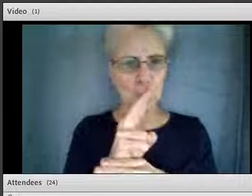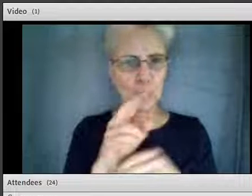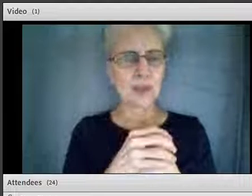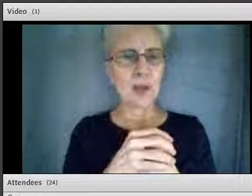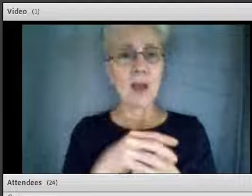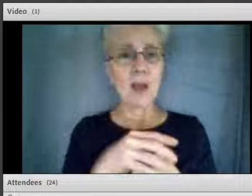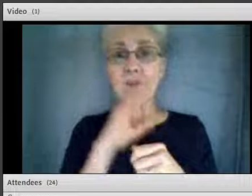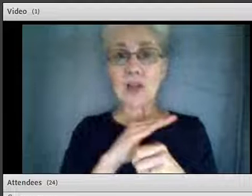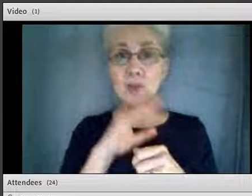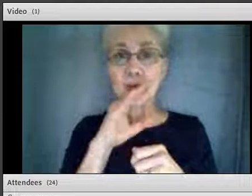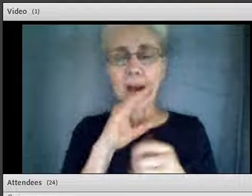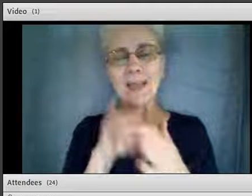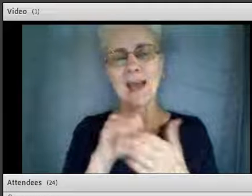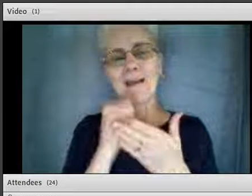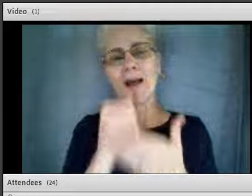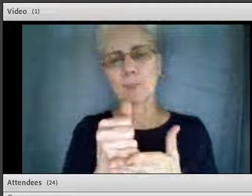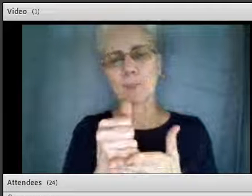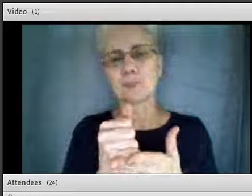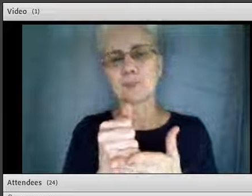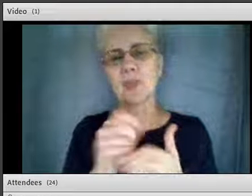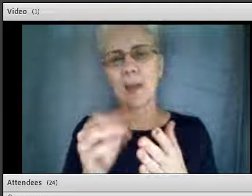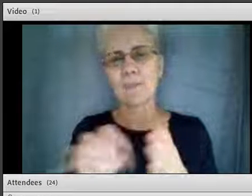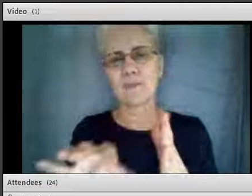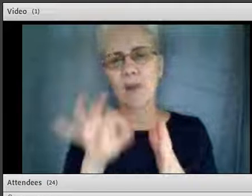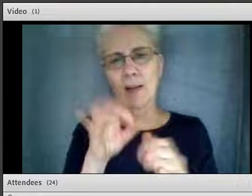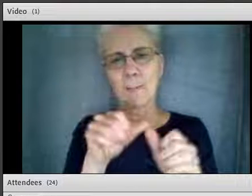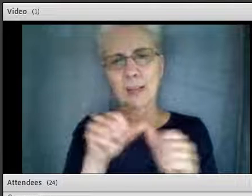turn. Does anybody have any questions about